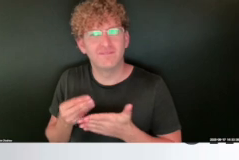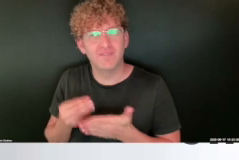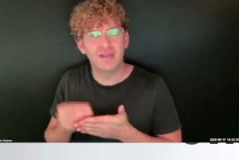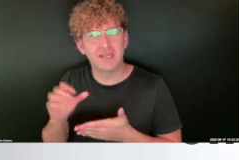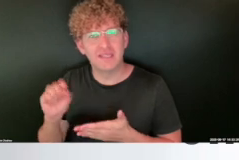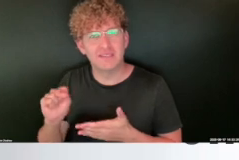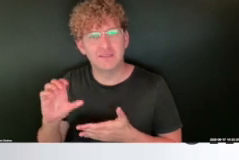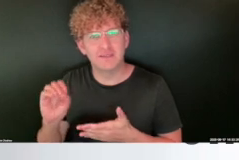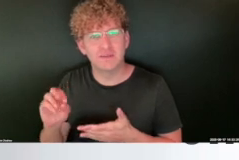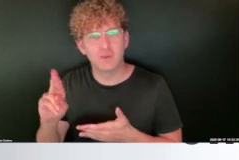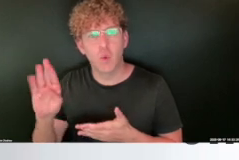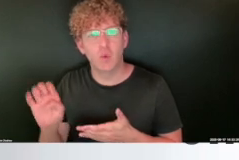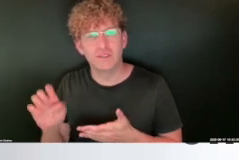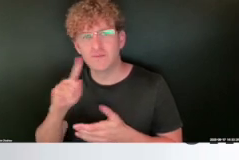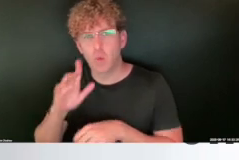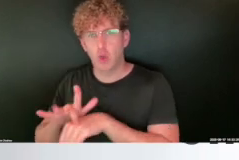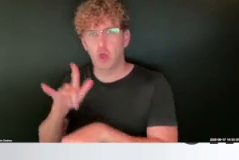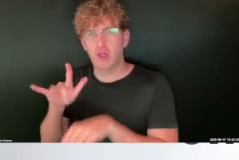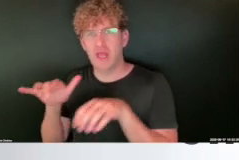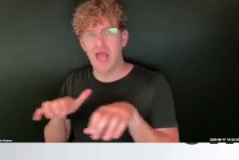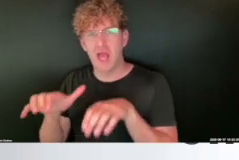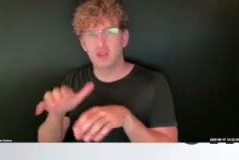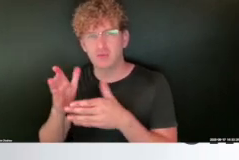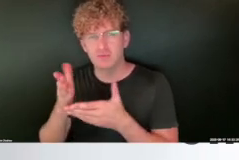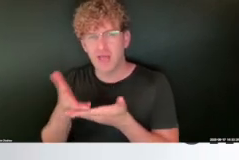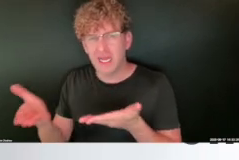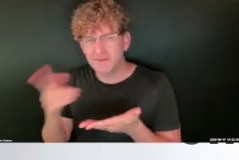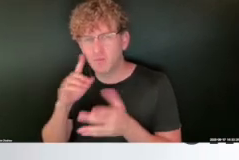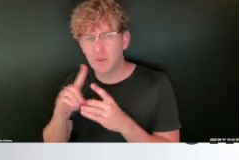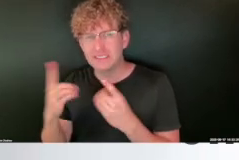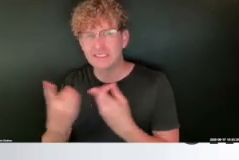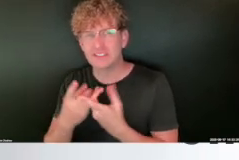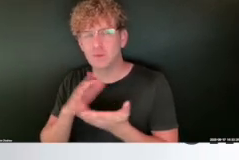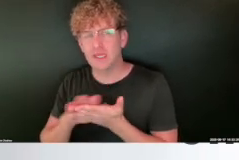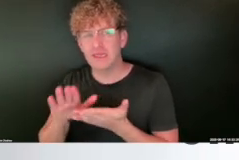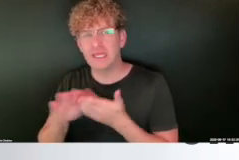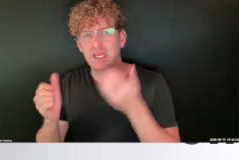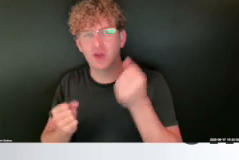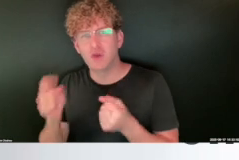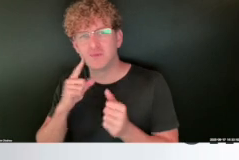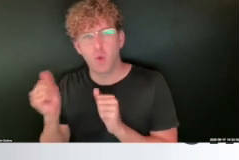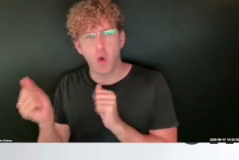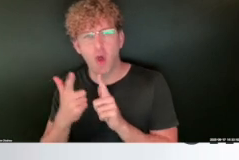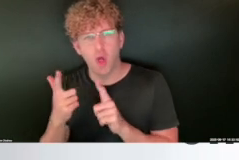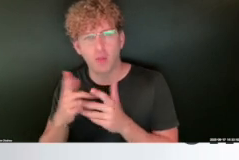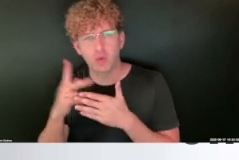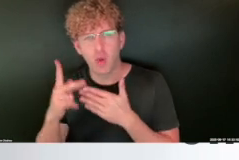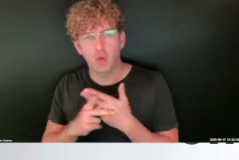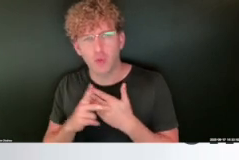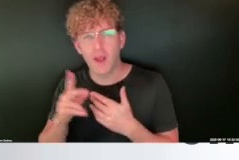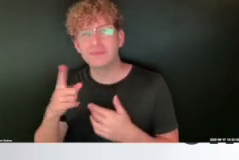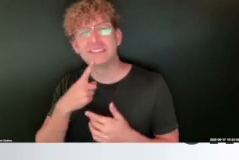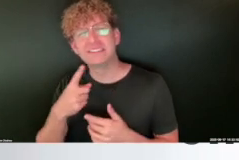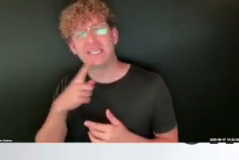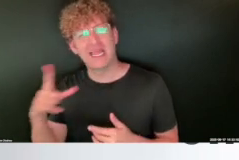the District Clean Cars for All program? It was said that the legislature issued an early action item for an additional 17 million